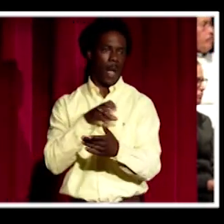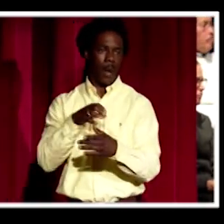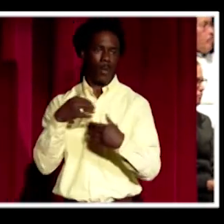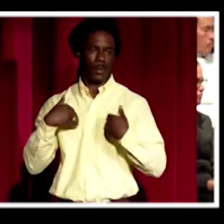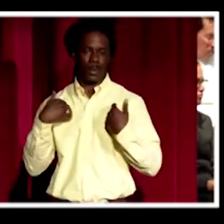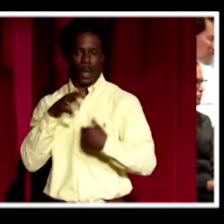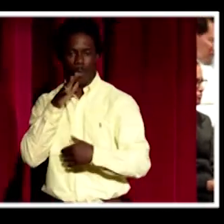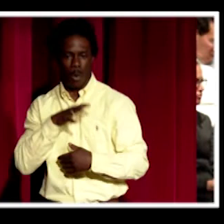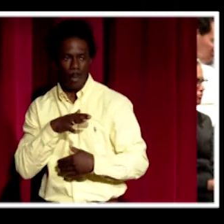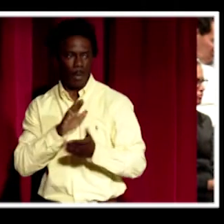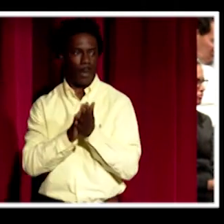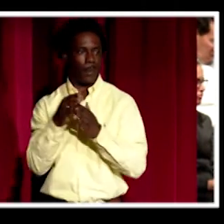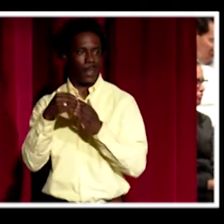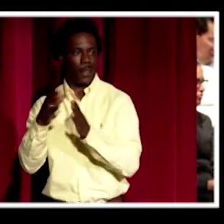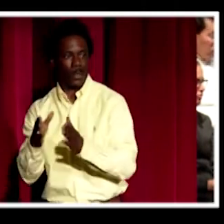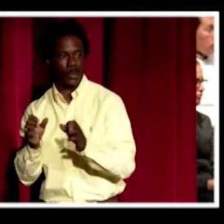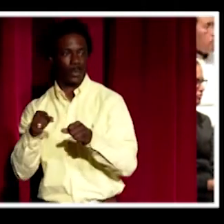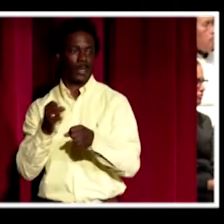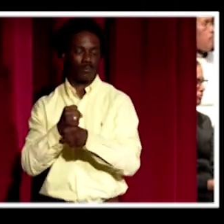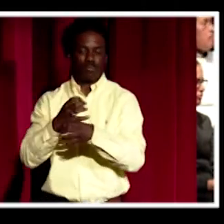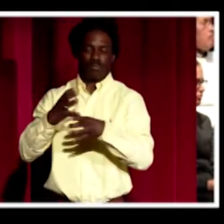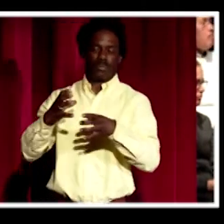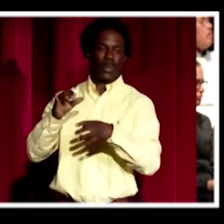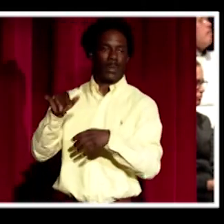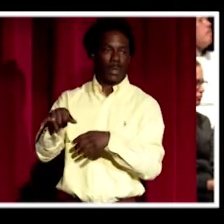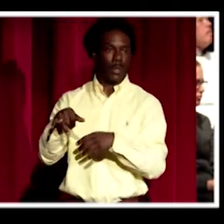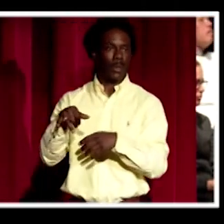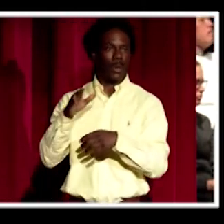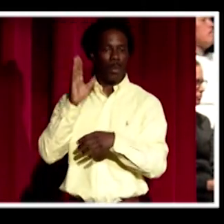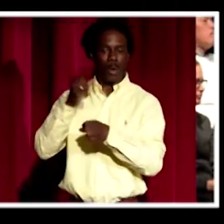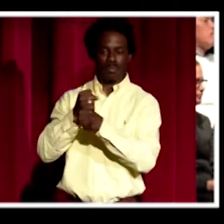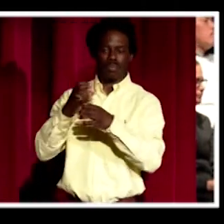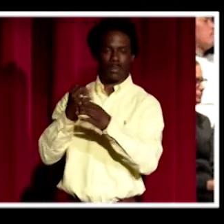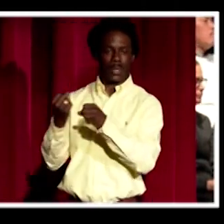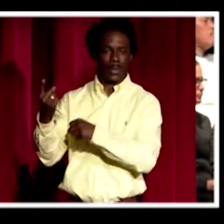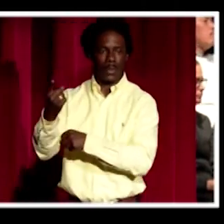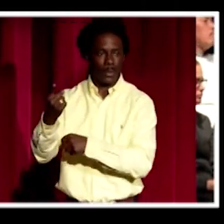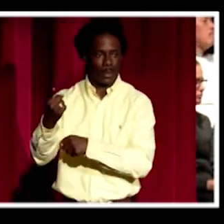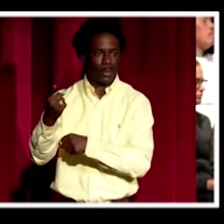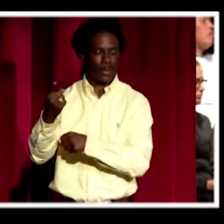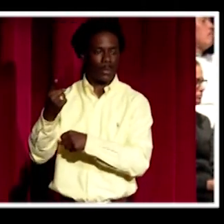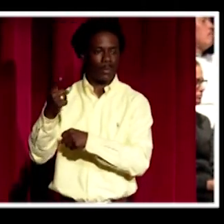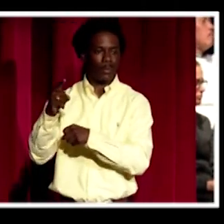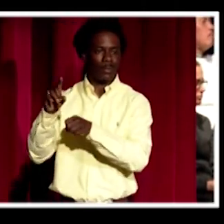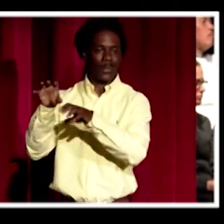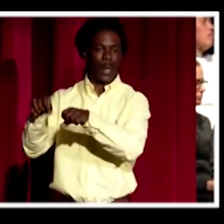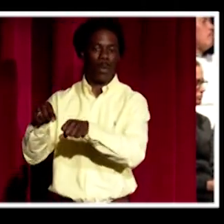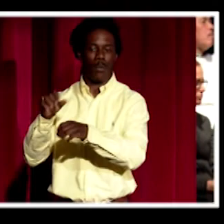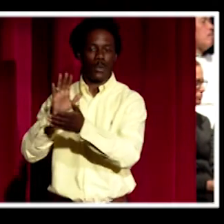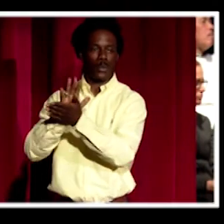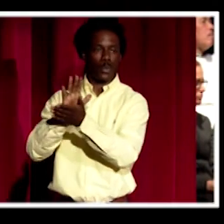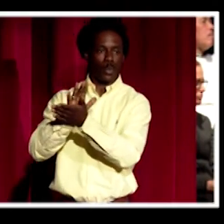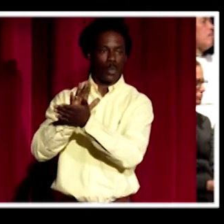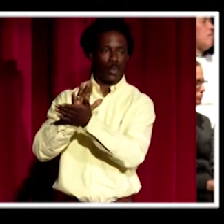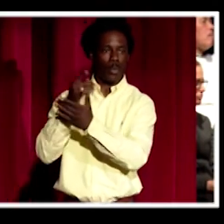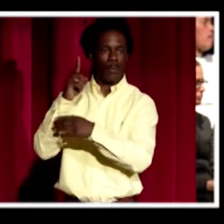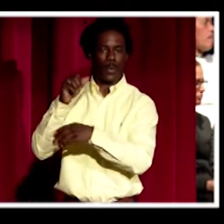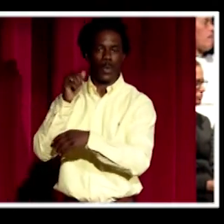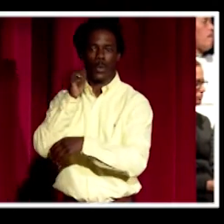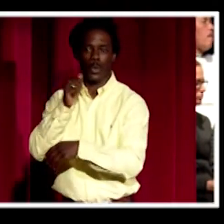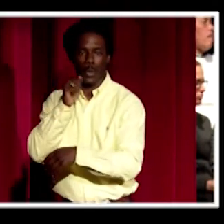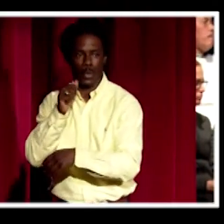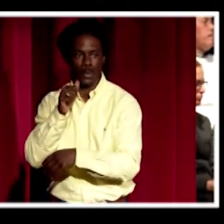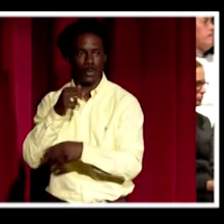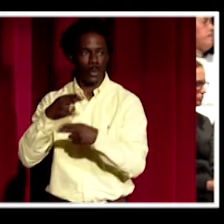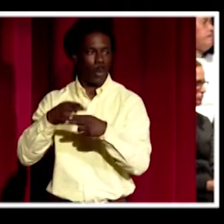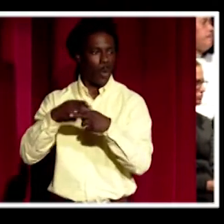Leaders, which will be able to expand. We will expand next year to take over a school for girls called